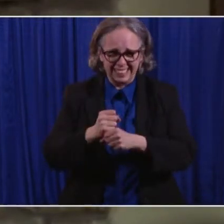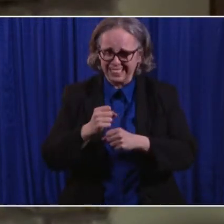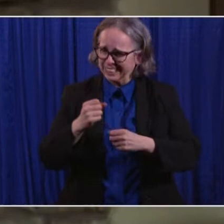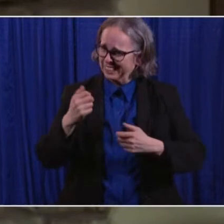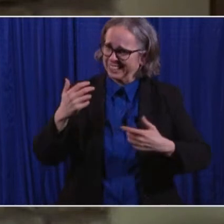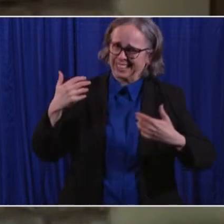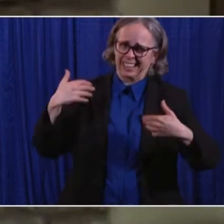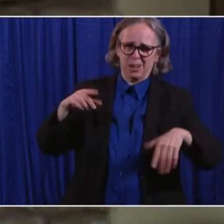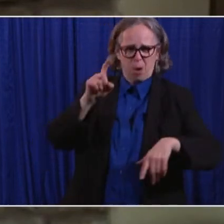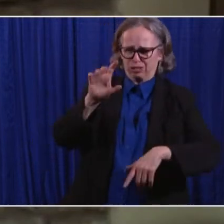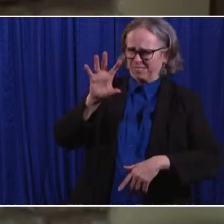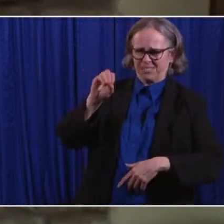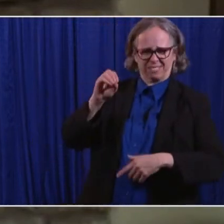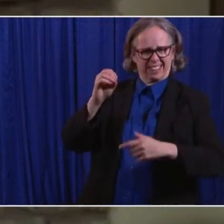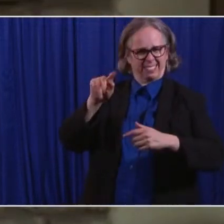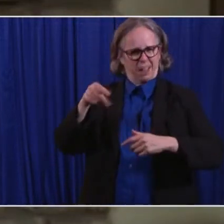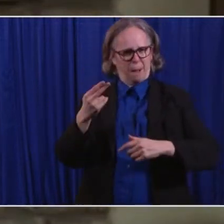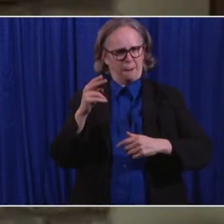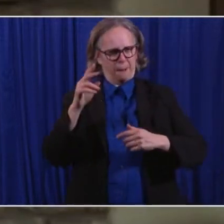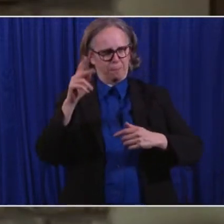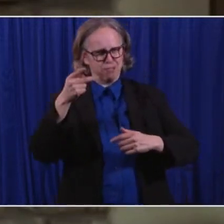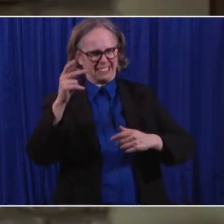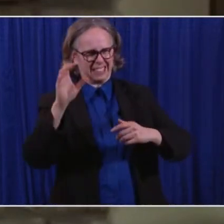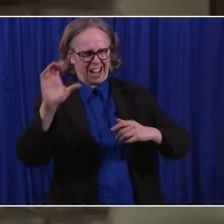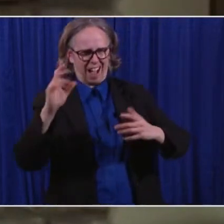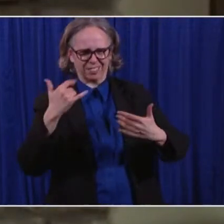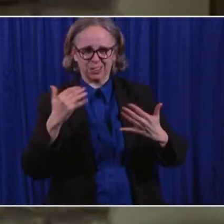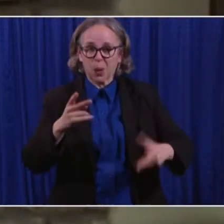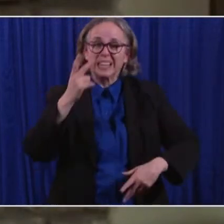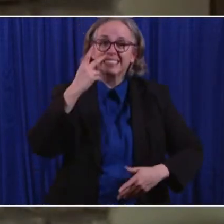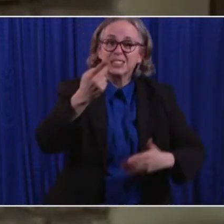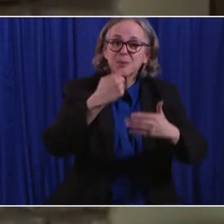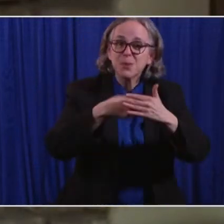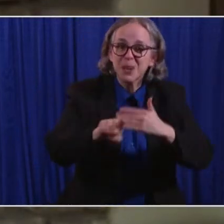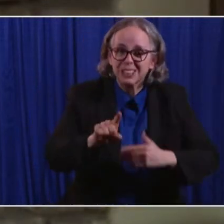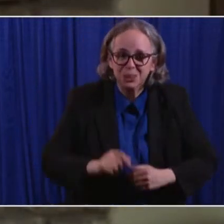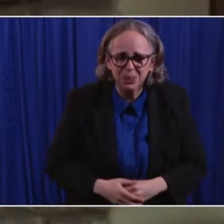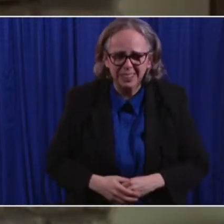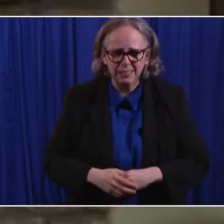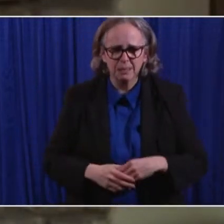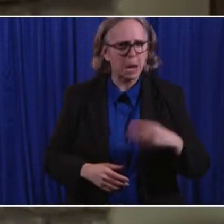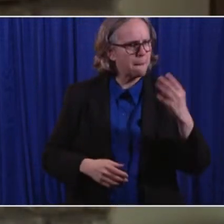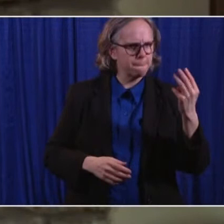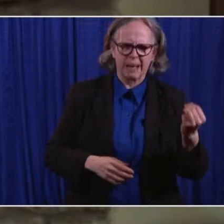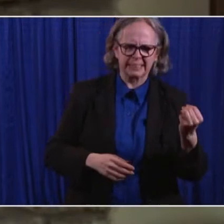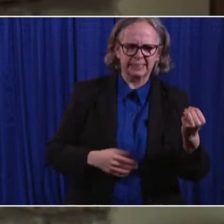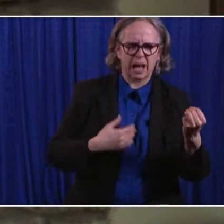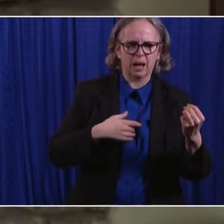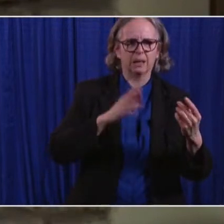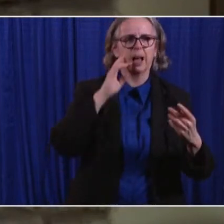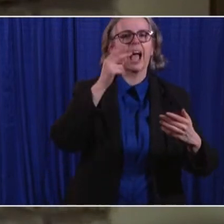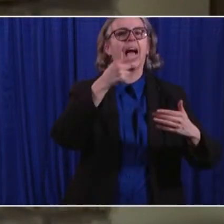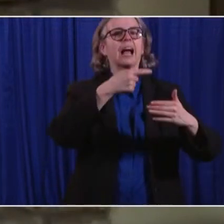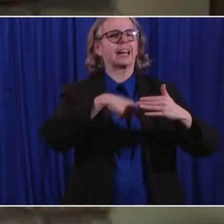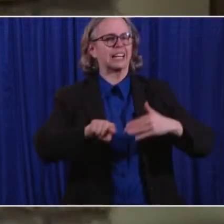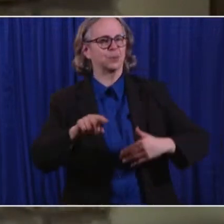and we'll be back next week. We're not on Monday. We'll be back on Thursday